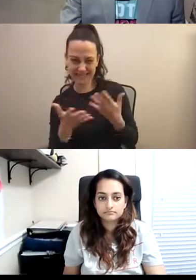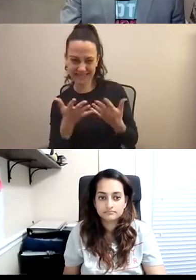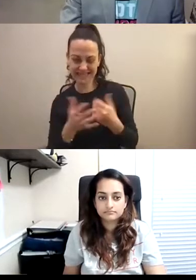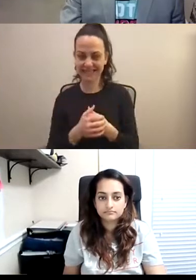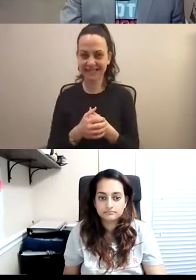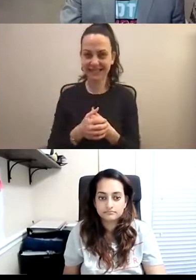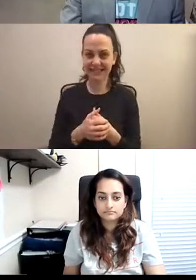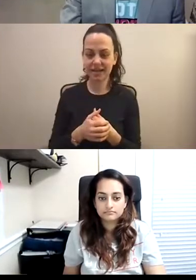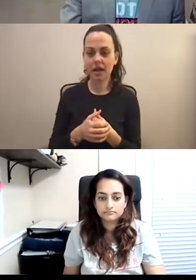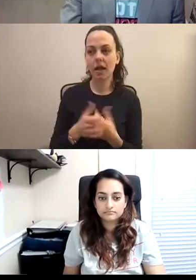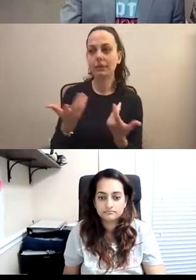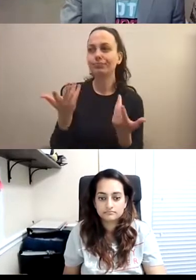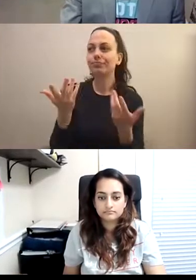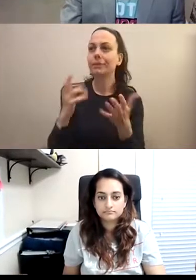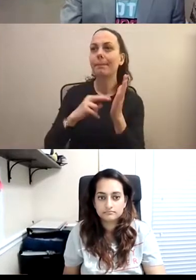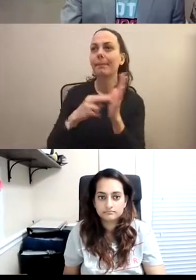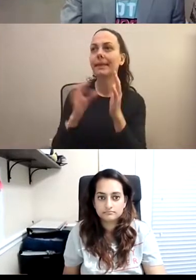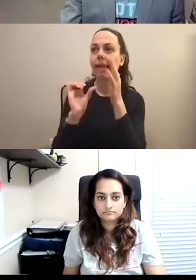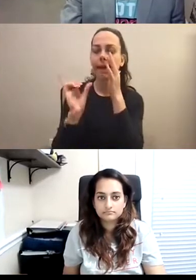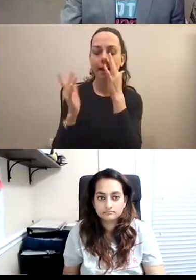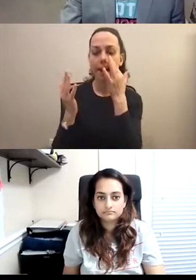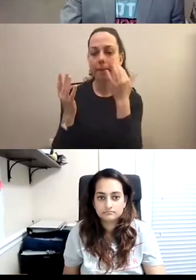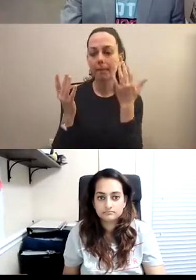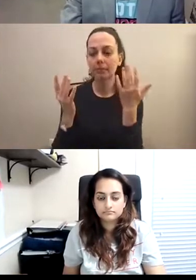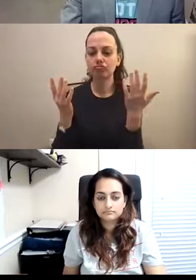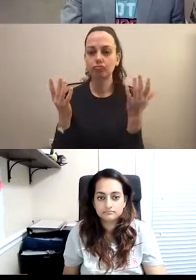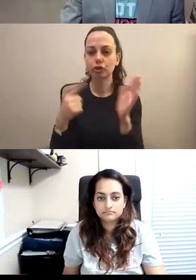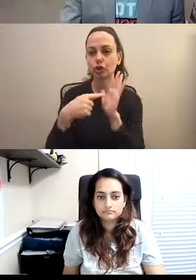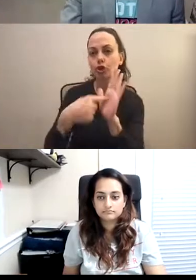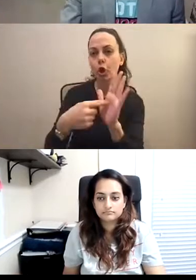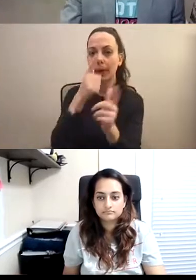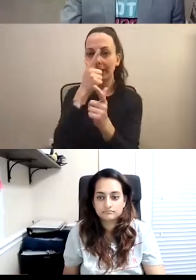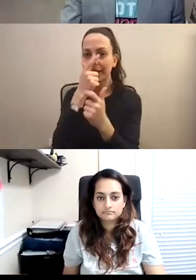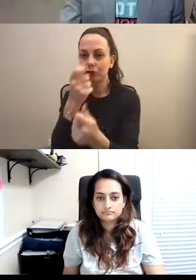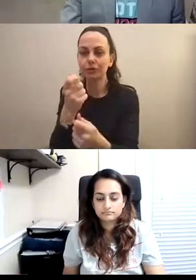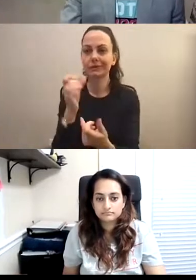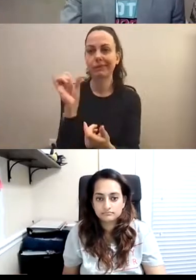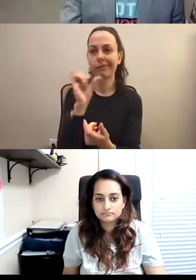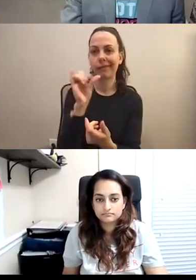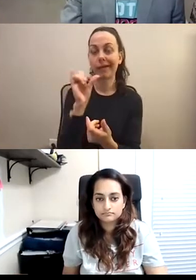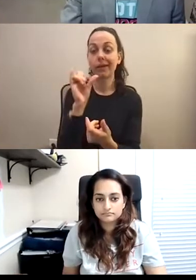Like showing interest, like going